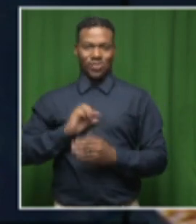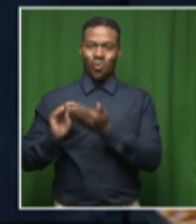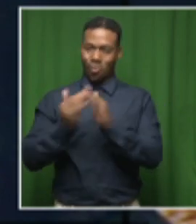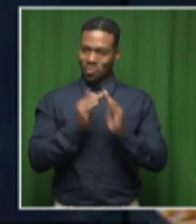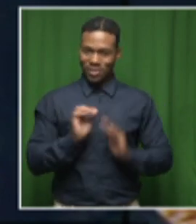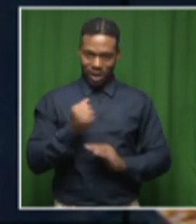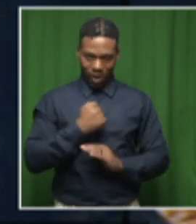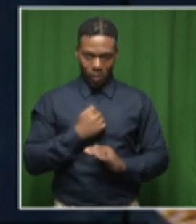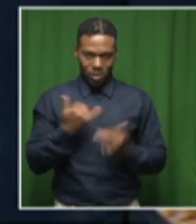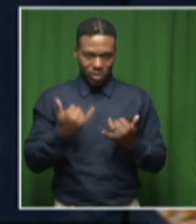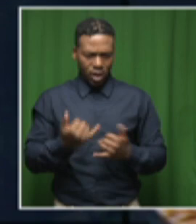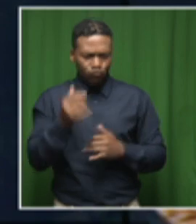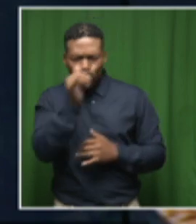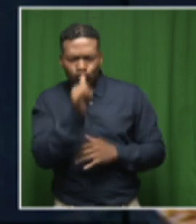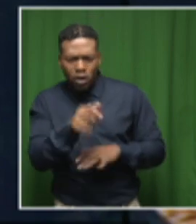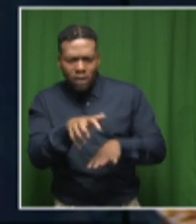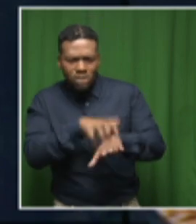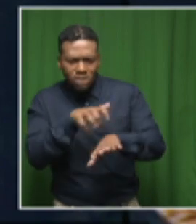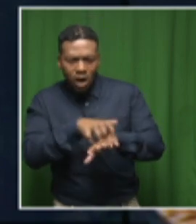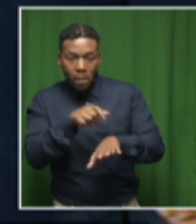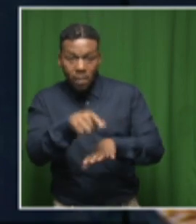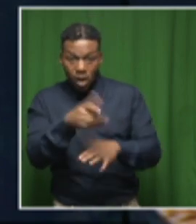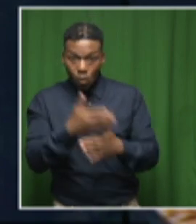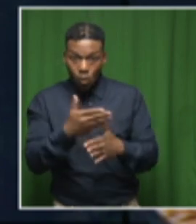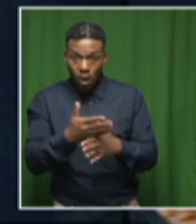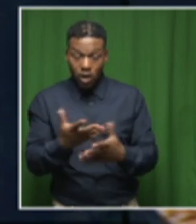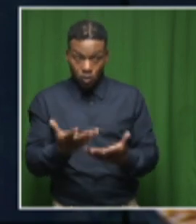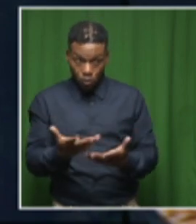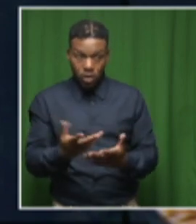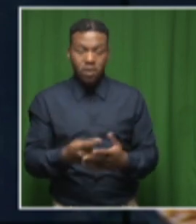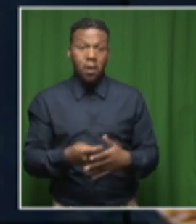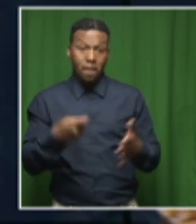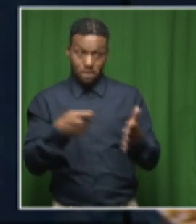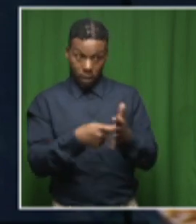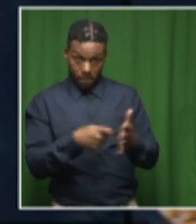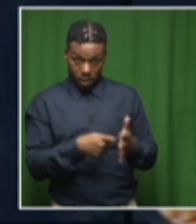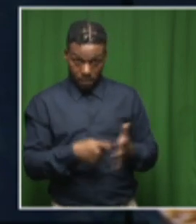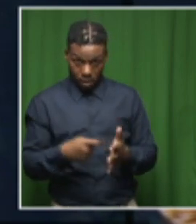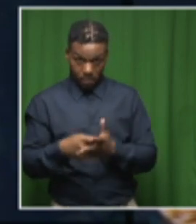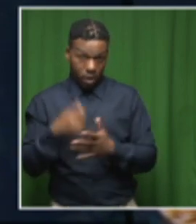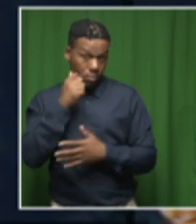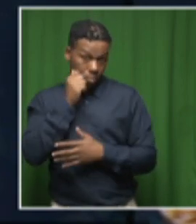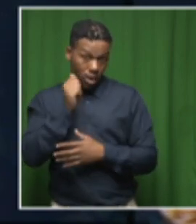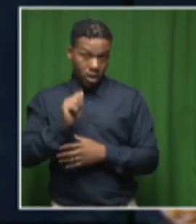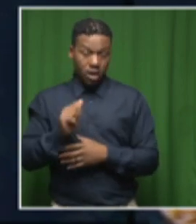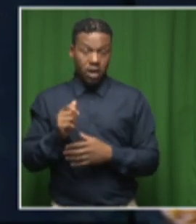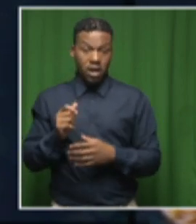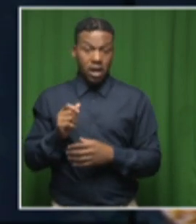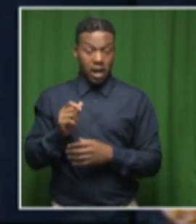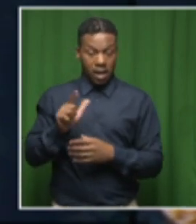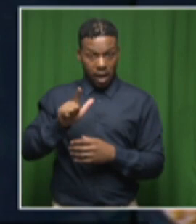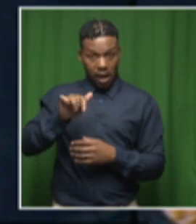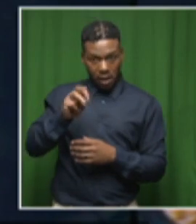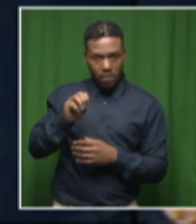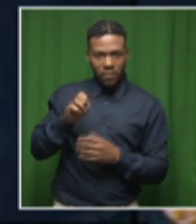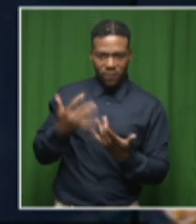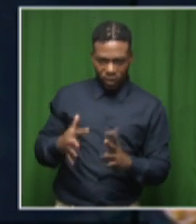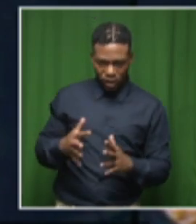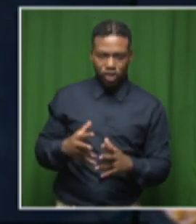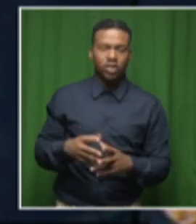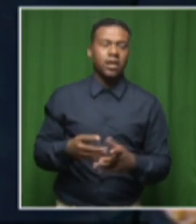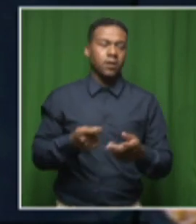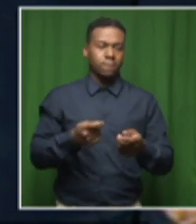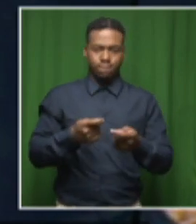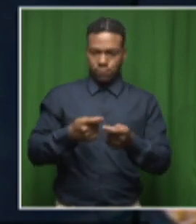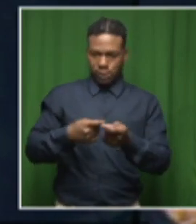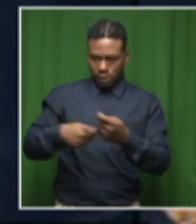at what's happening on this farm, is that the excess lime, so we purchase the limes ourselves and take them to the bars and restaurants that serve